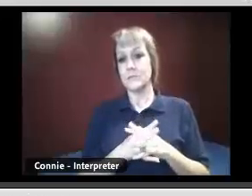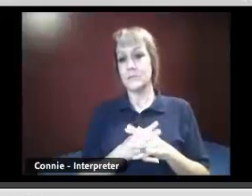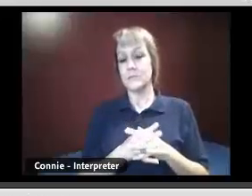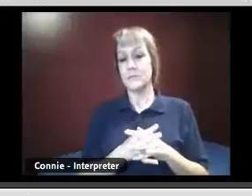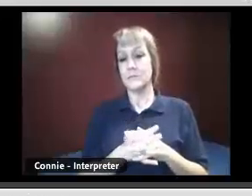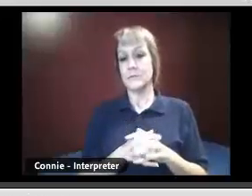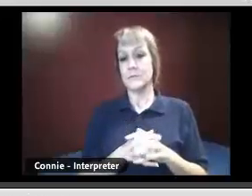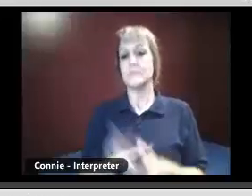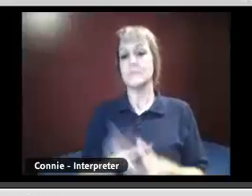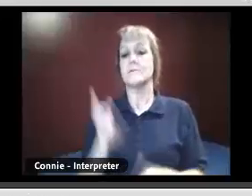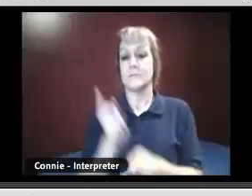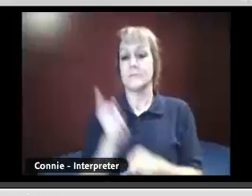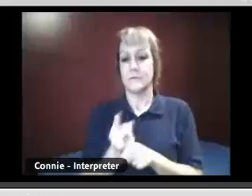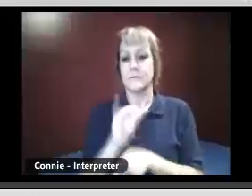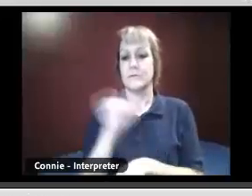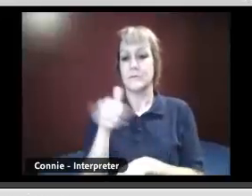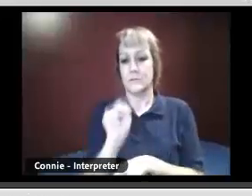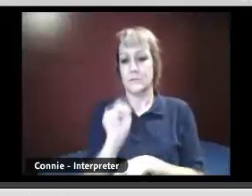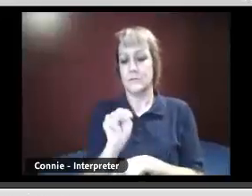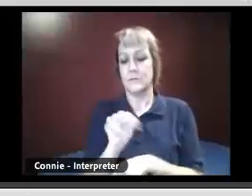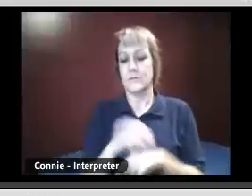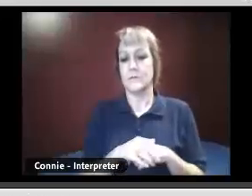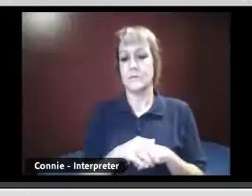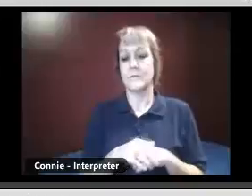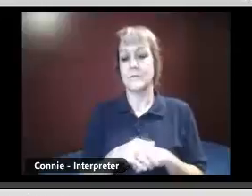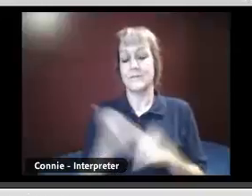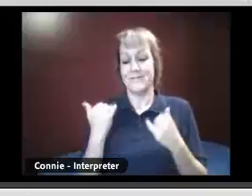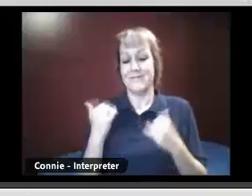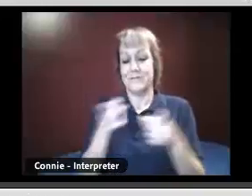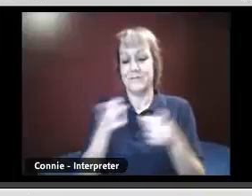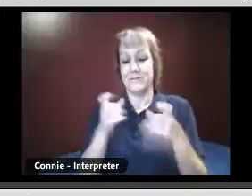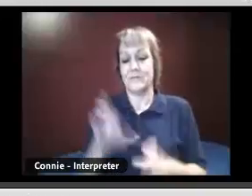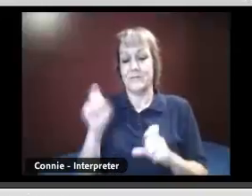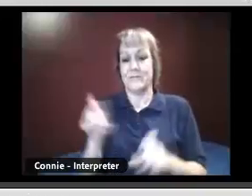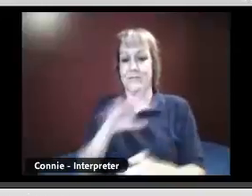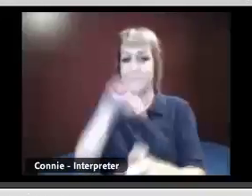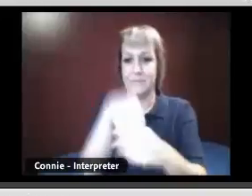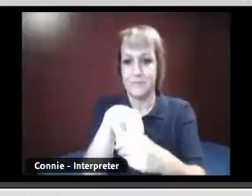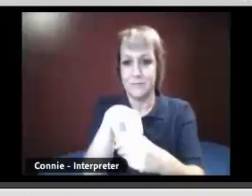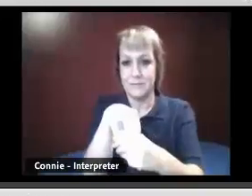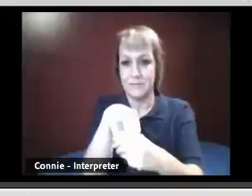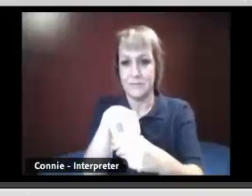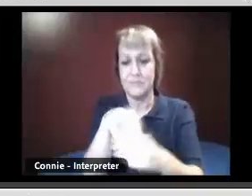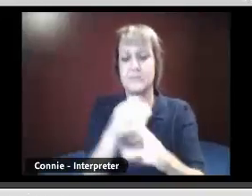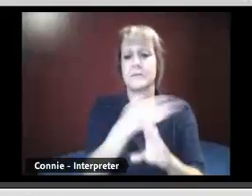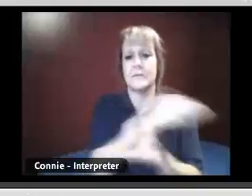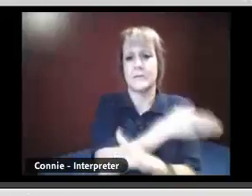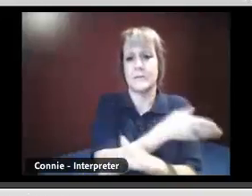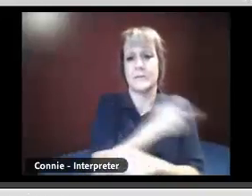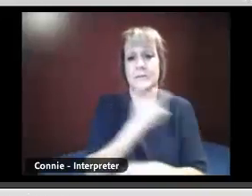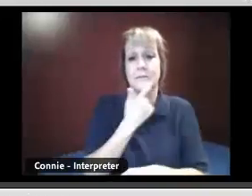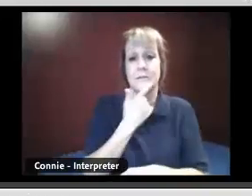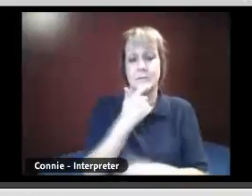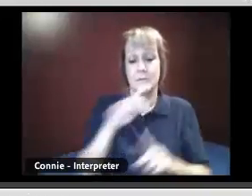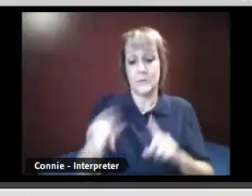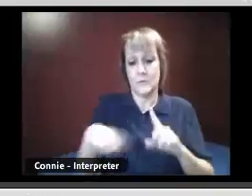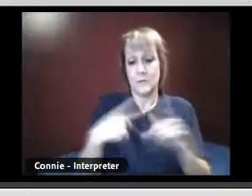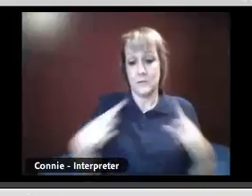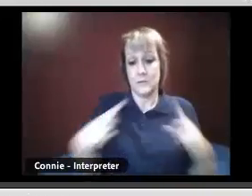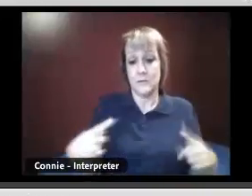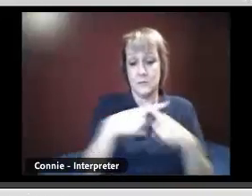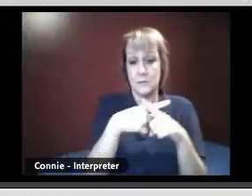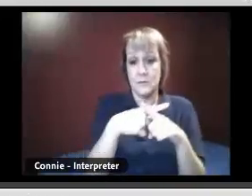You're right, Jan. Now you really do need to step in because we acknowledged earlier, all right, that when there is a conflict, when